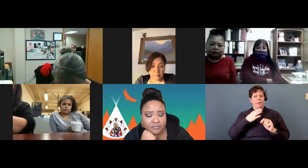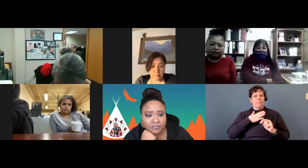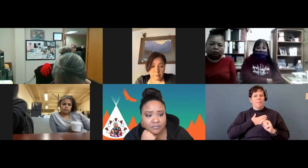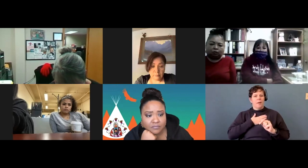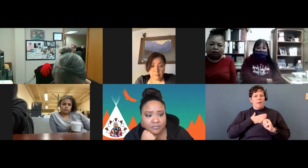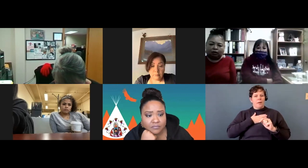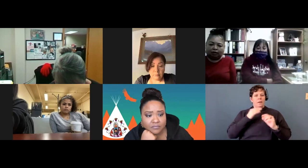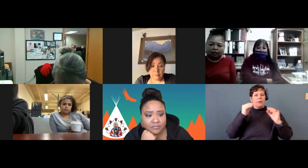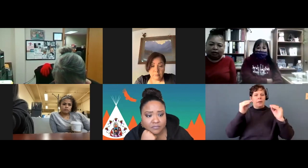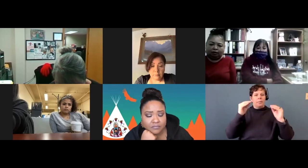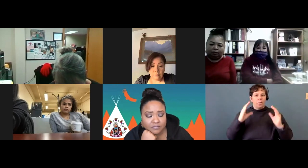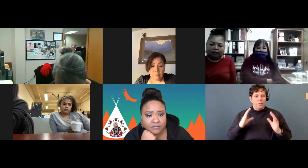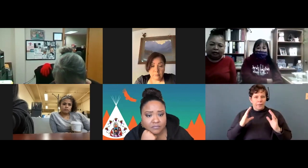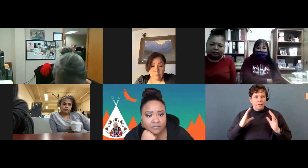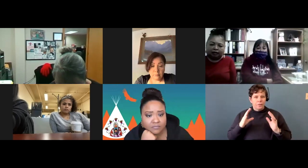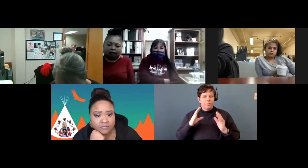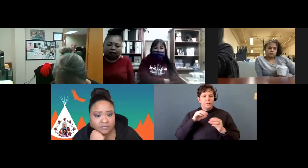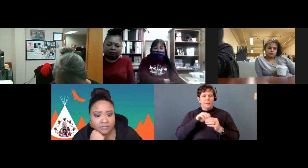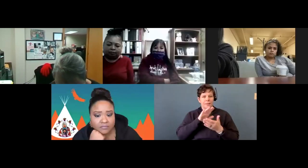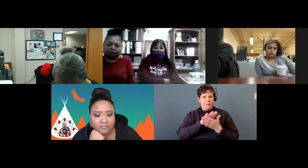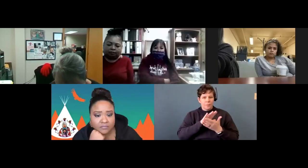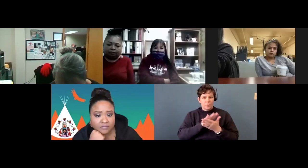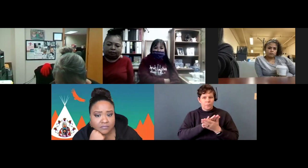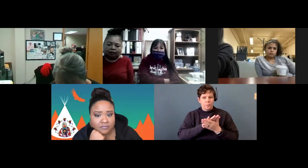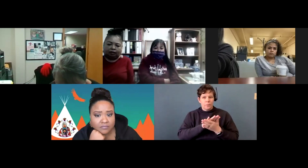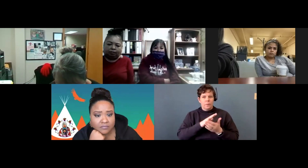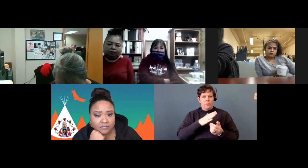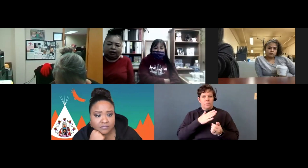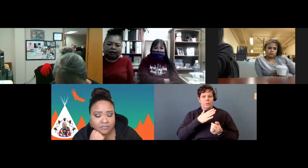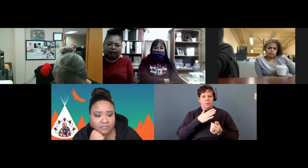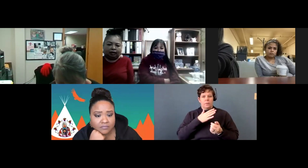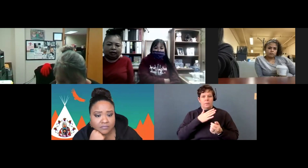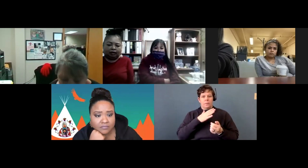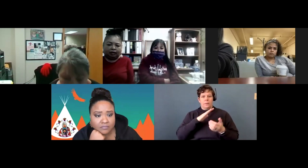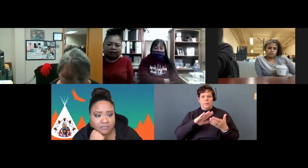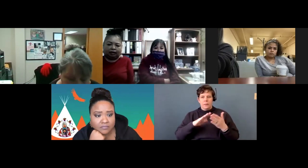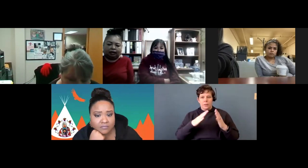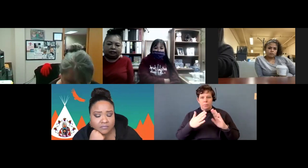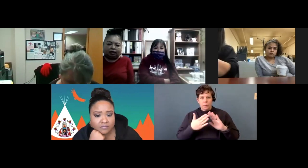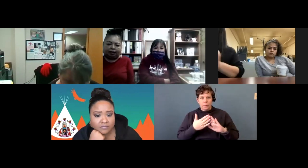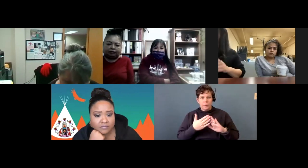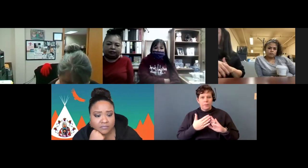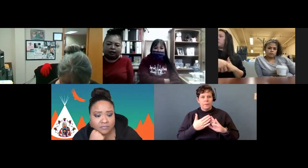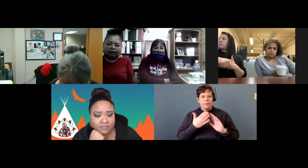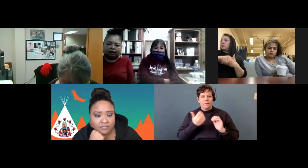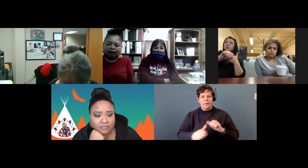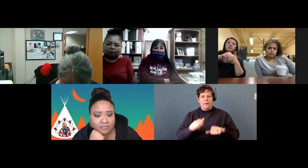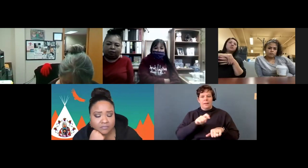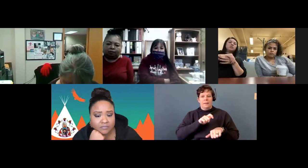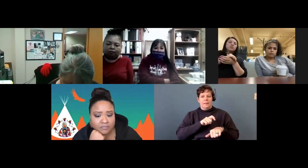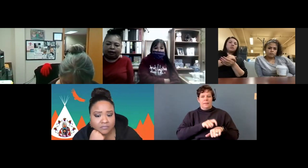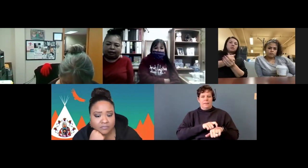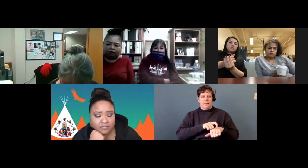professors at school. It was, um, the community that anytime I just, I needed to